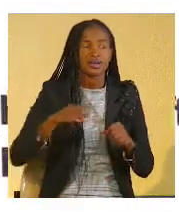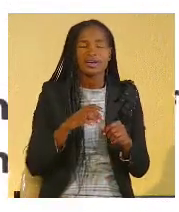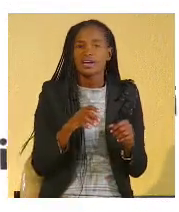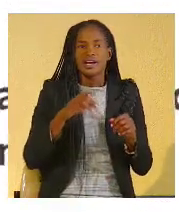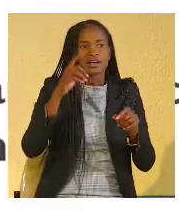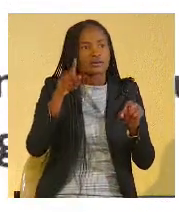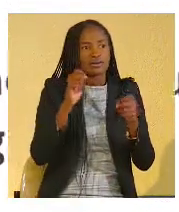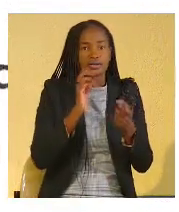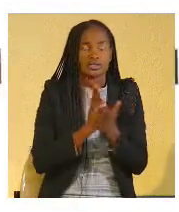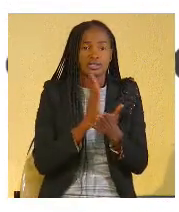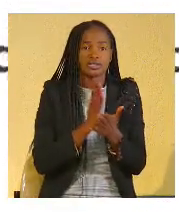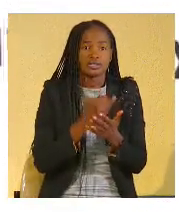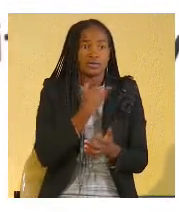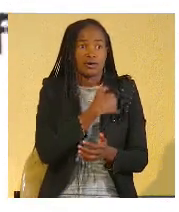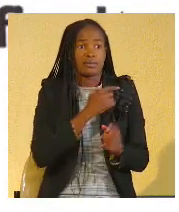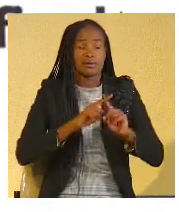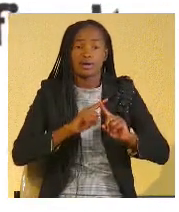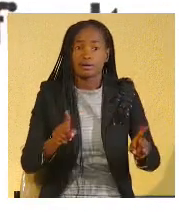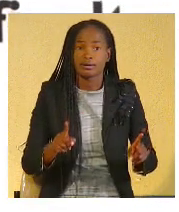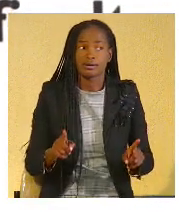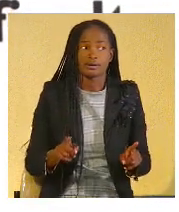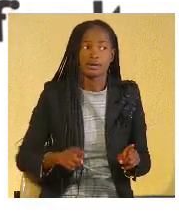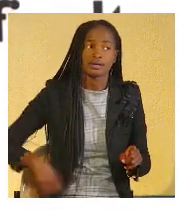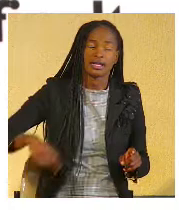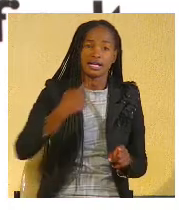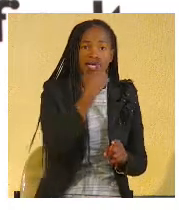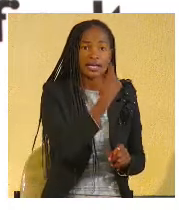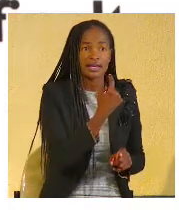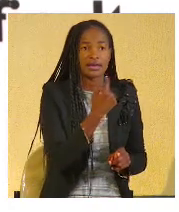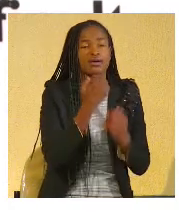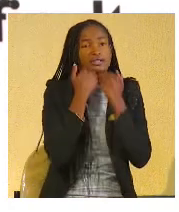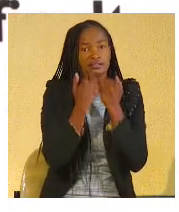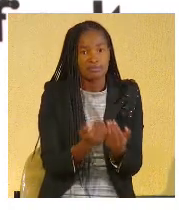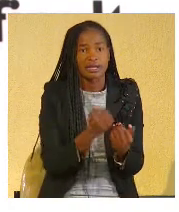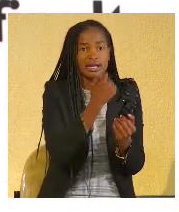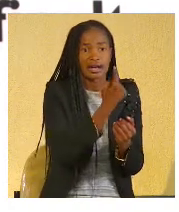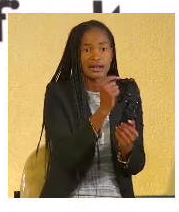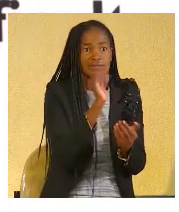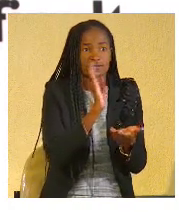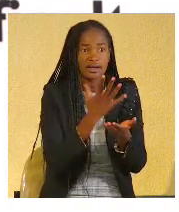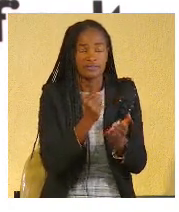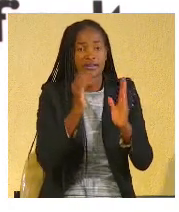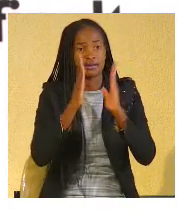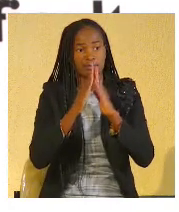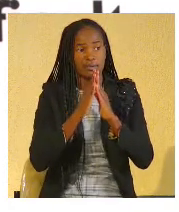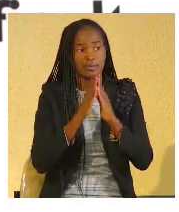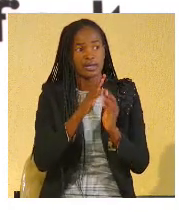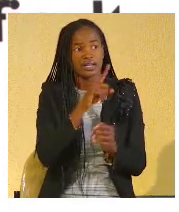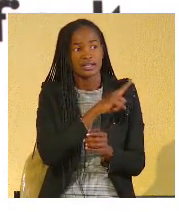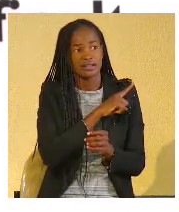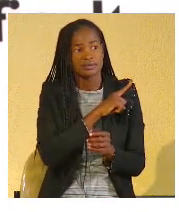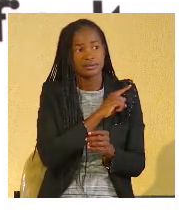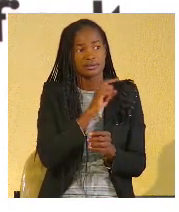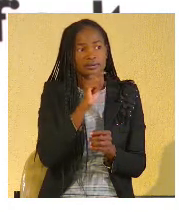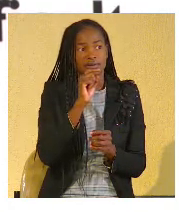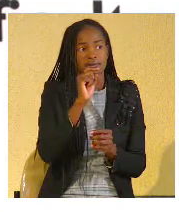normal. Ideally, everyone should have a roof above their heads. That's why you see that even those